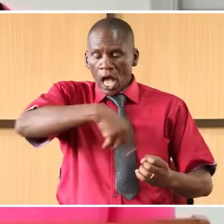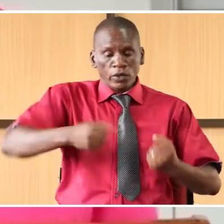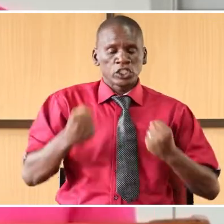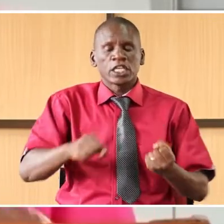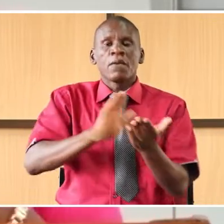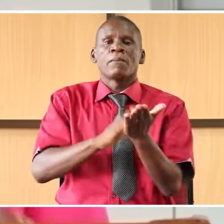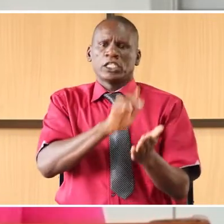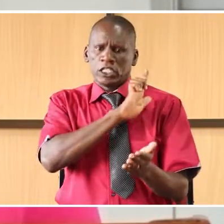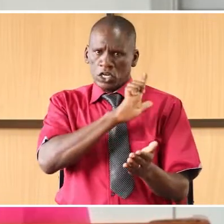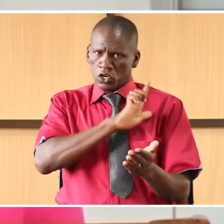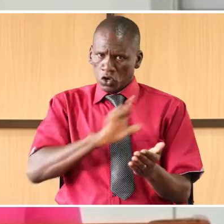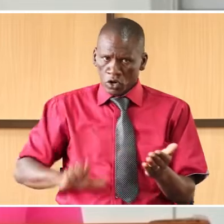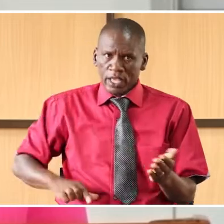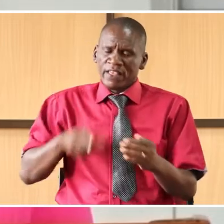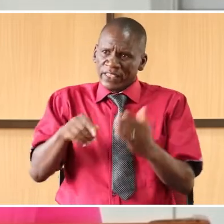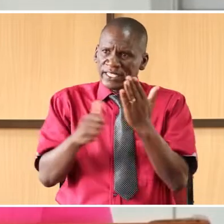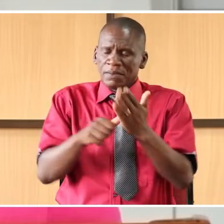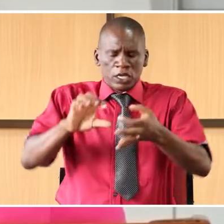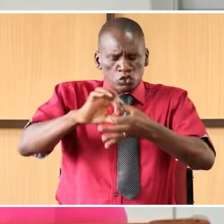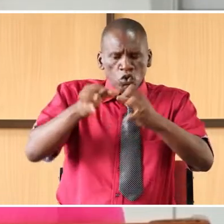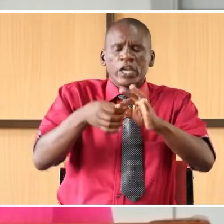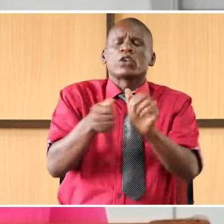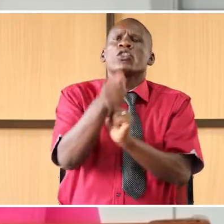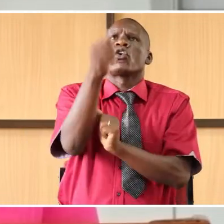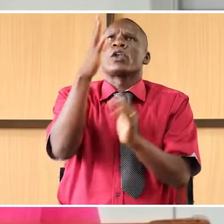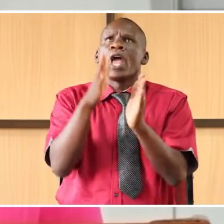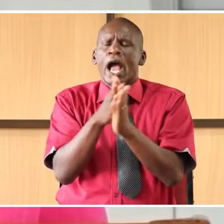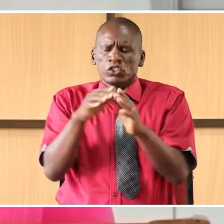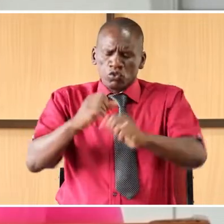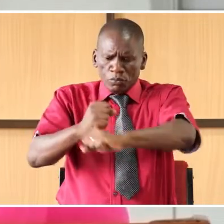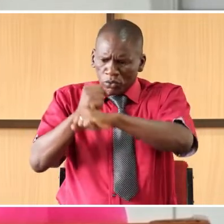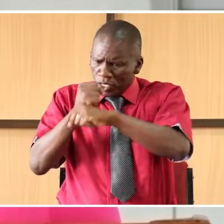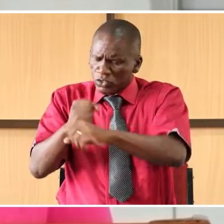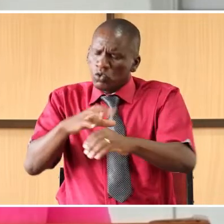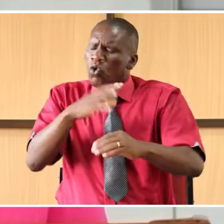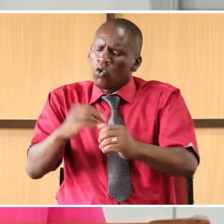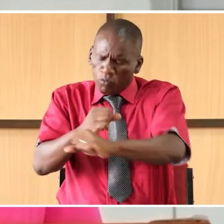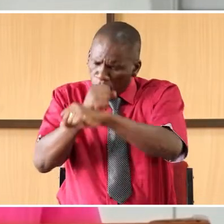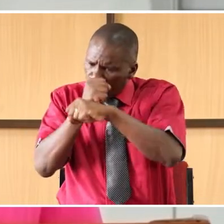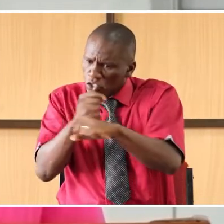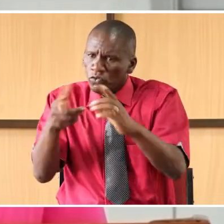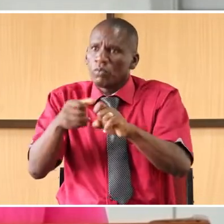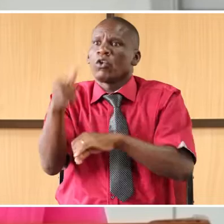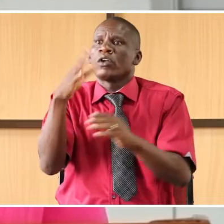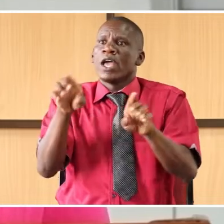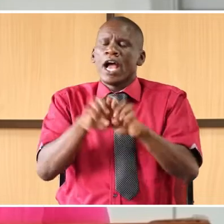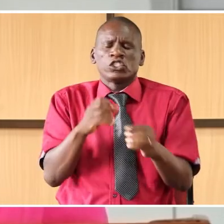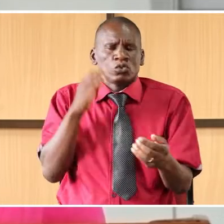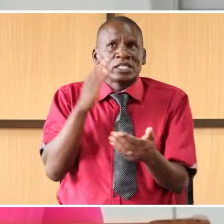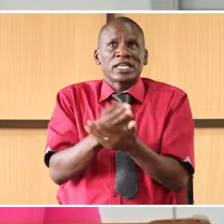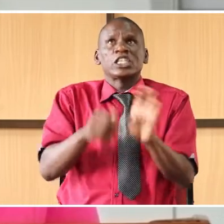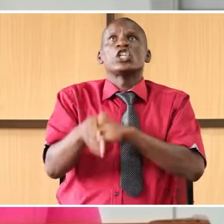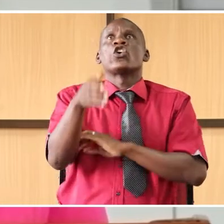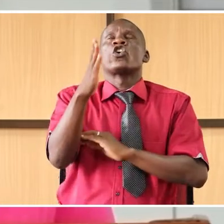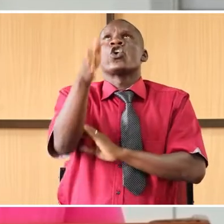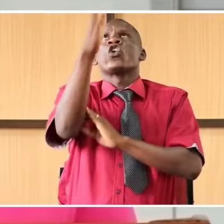God. So in this time, as you connect with God, as you make him your refuge, as you trust in him, you know he